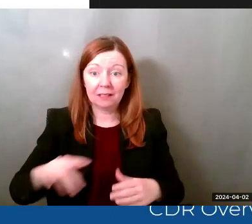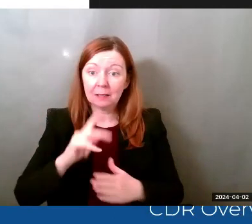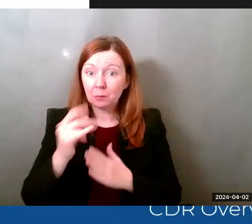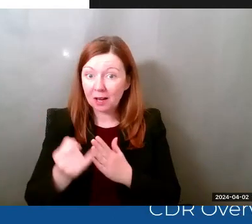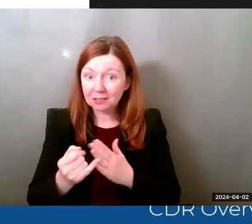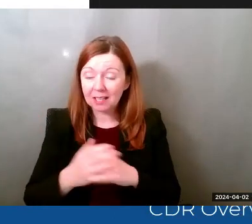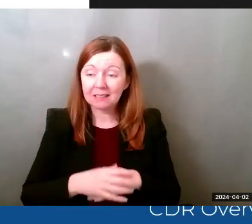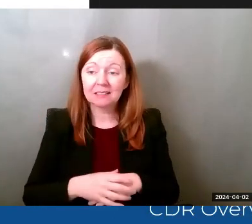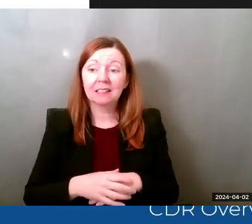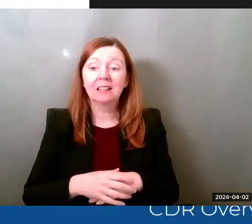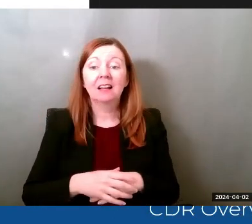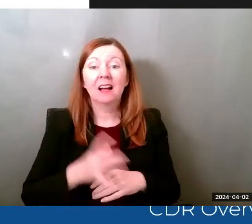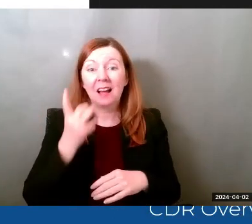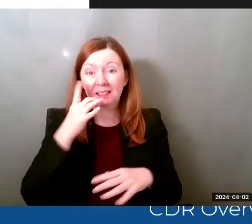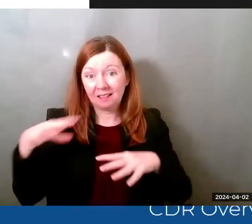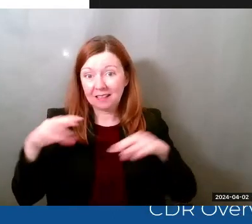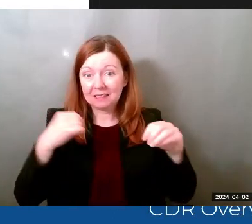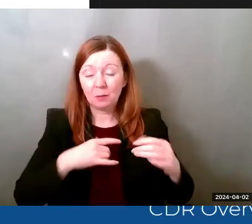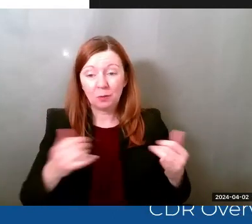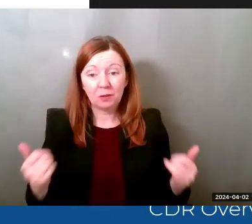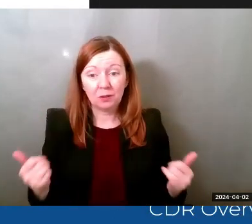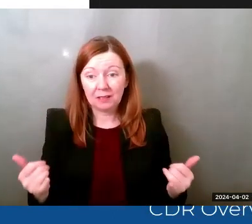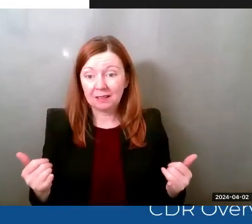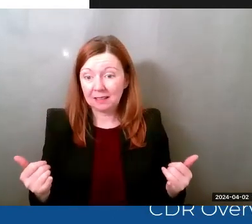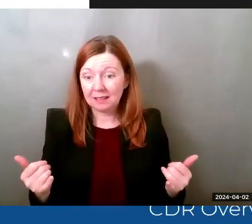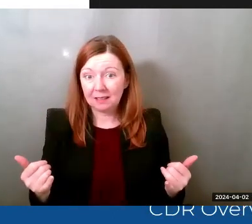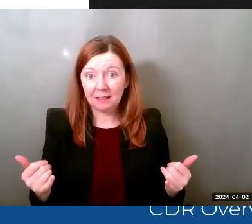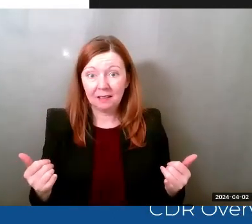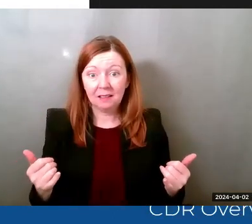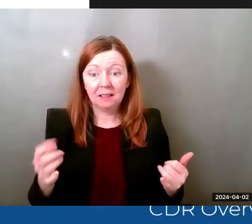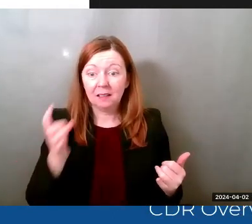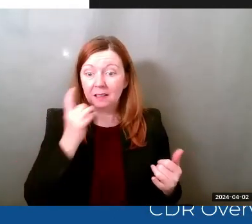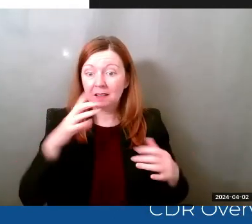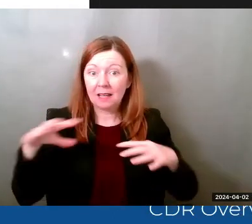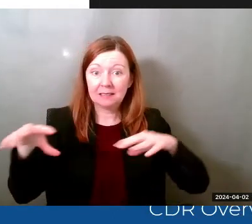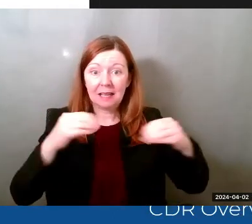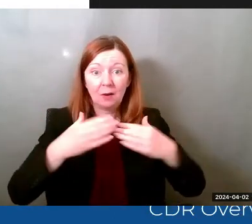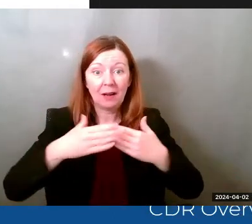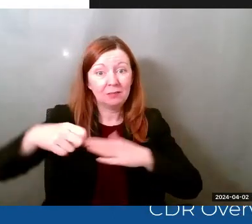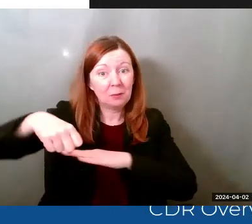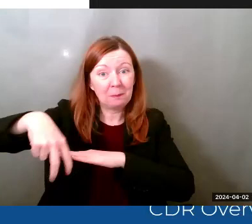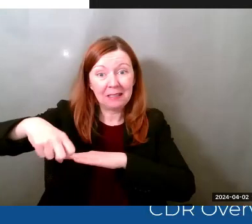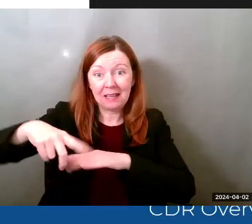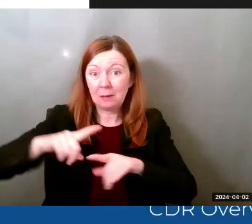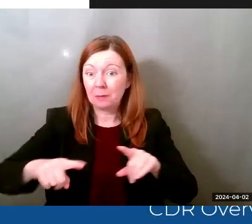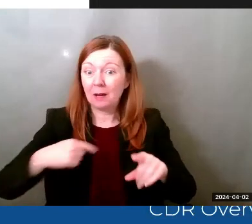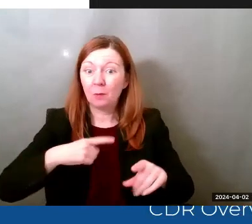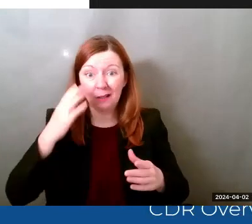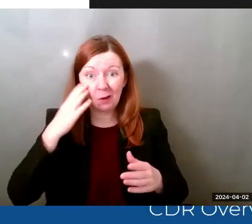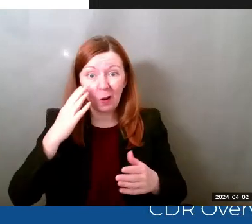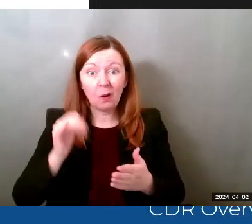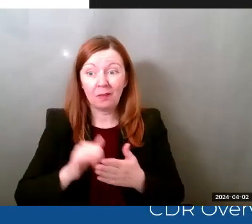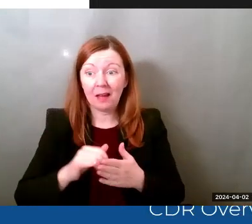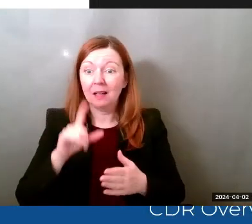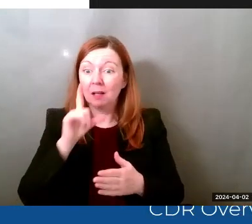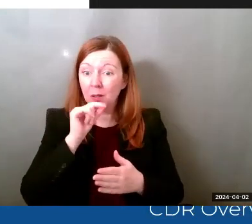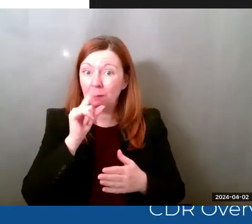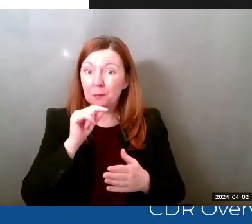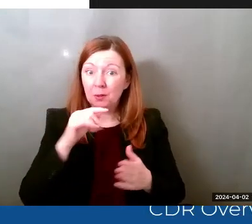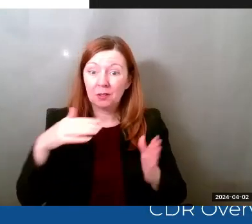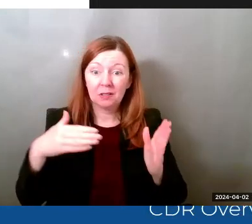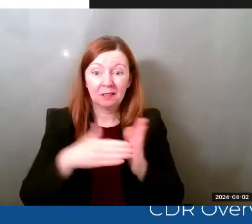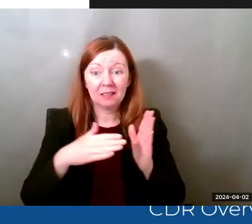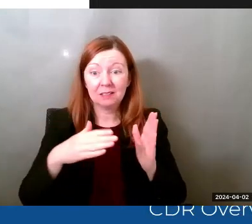and turn the lights out. We're currently turning lights out after midnight, but we do know that bird collisions